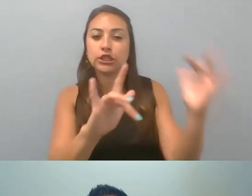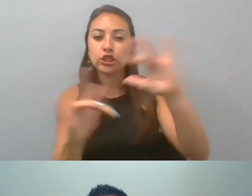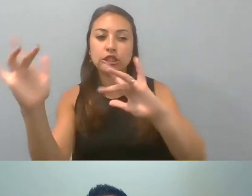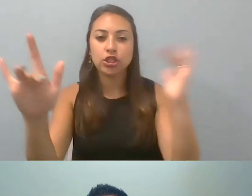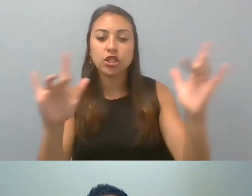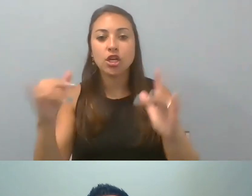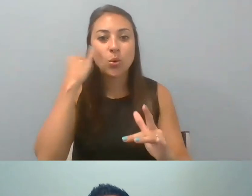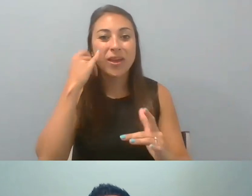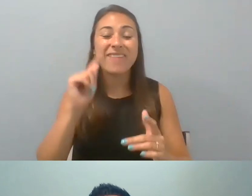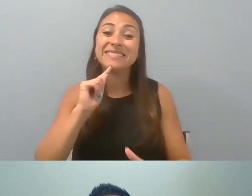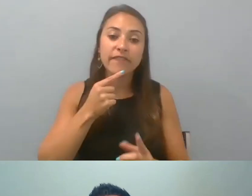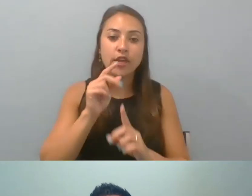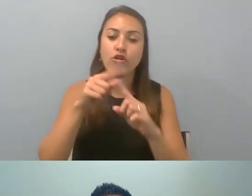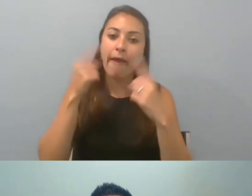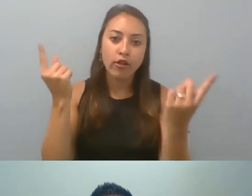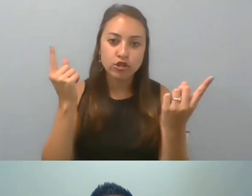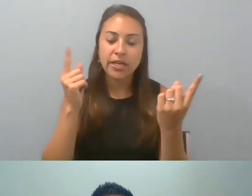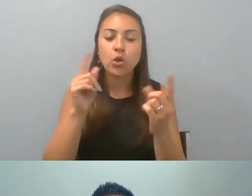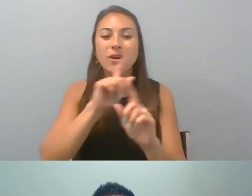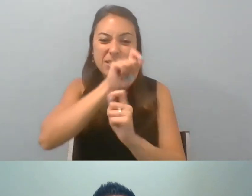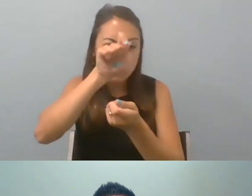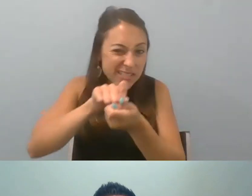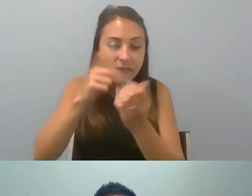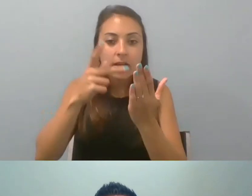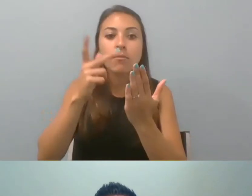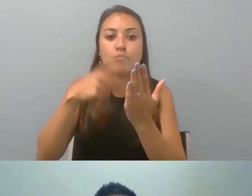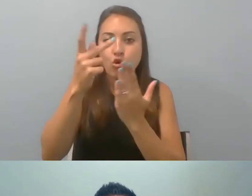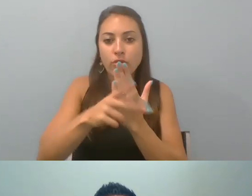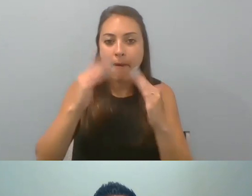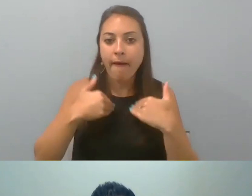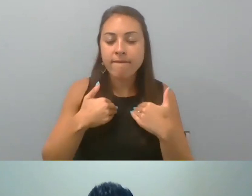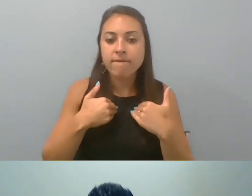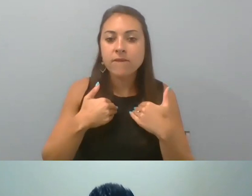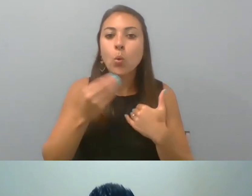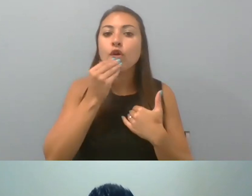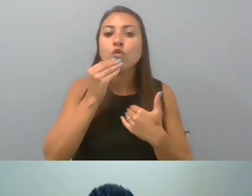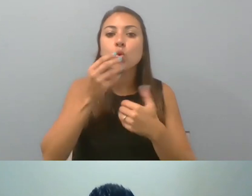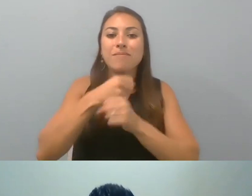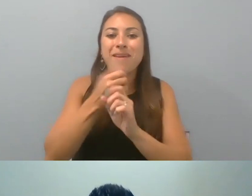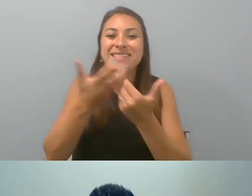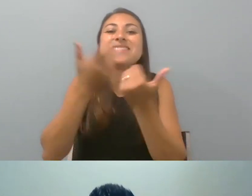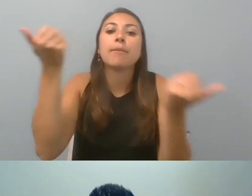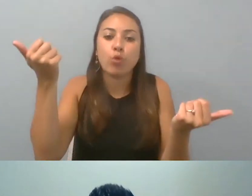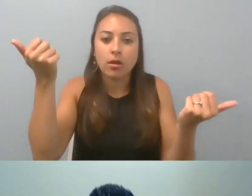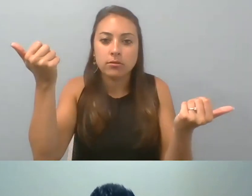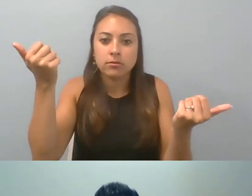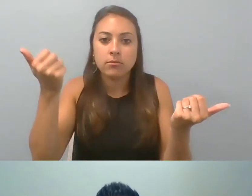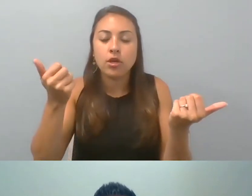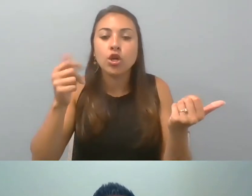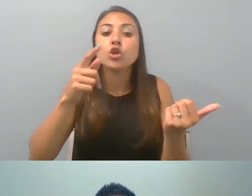has very severe allergies, we have a very specific program for them where food is made separately. They do order their meals